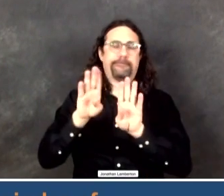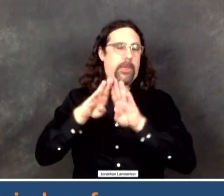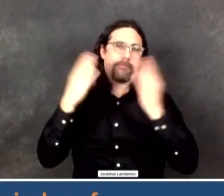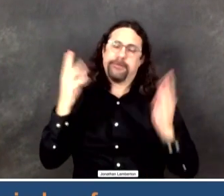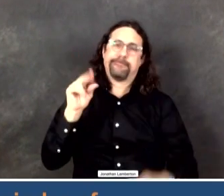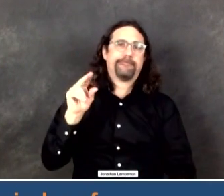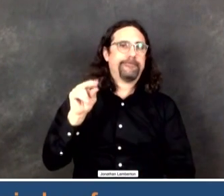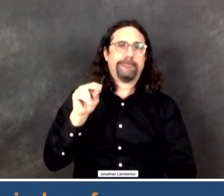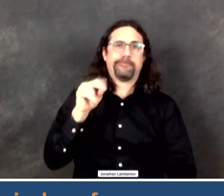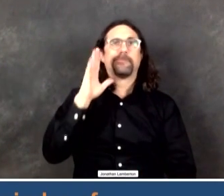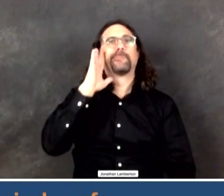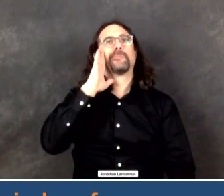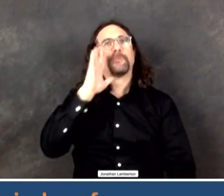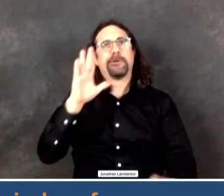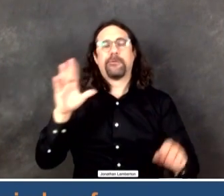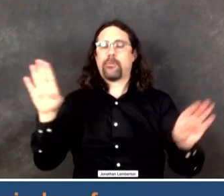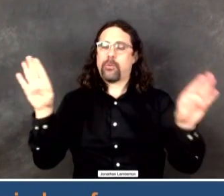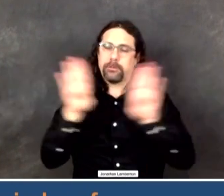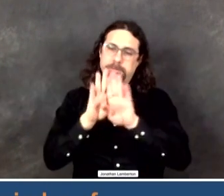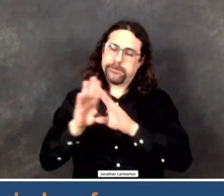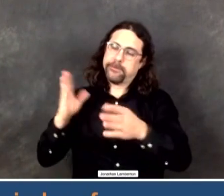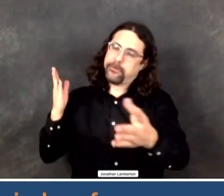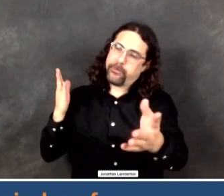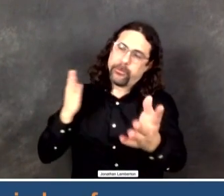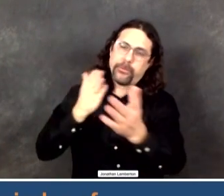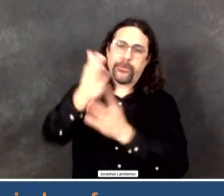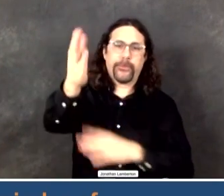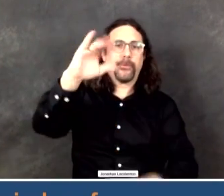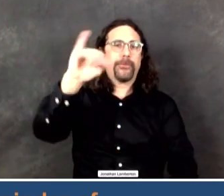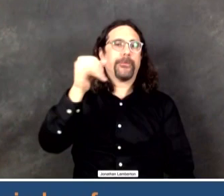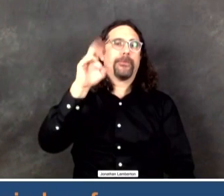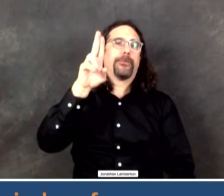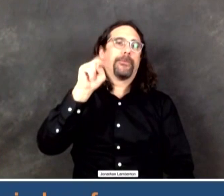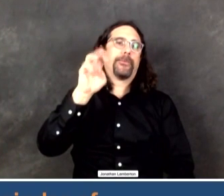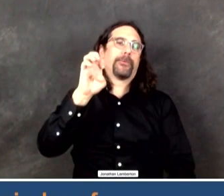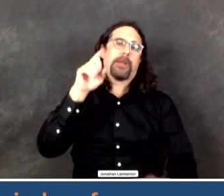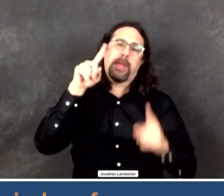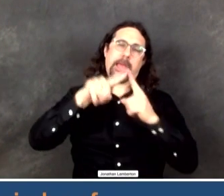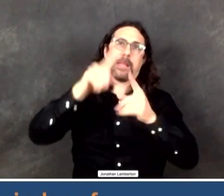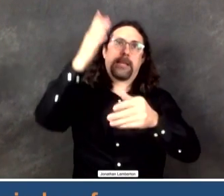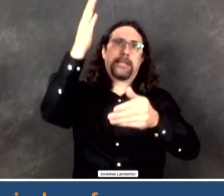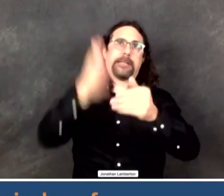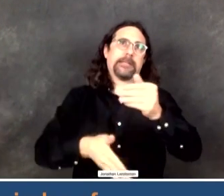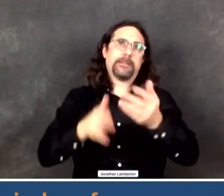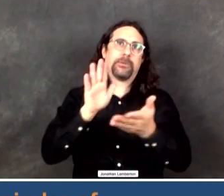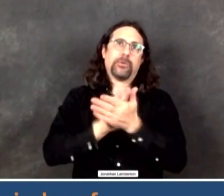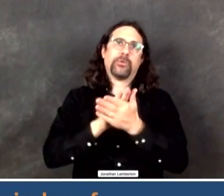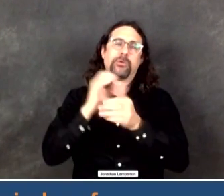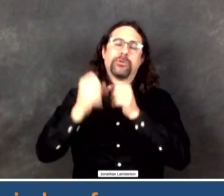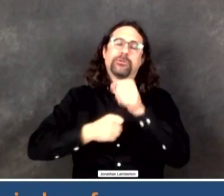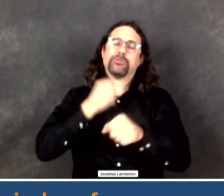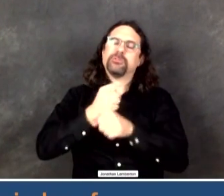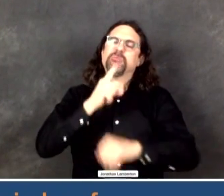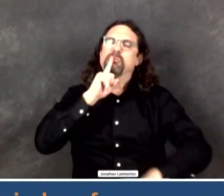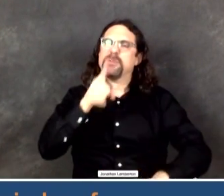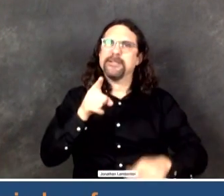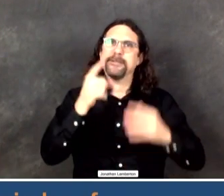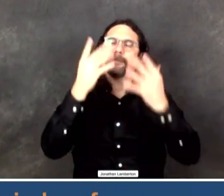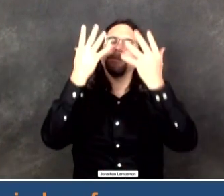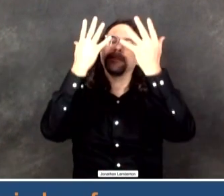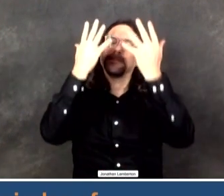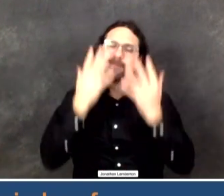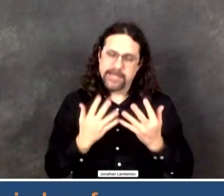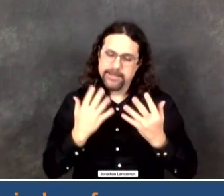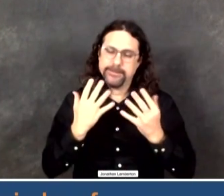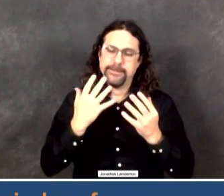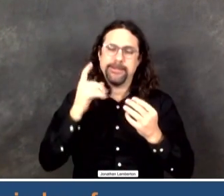I can't even begin to express how much for all of us the goal of making our schools better for all